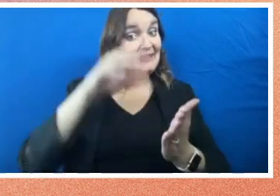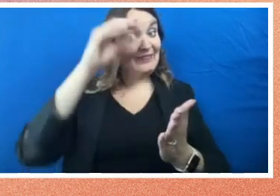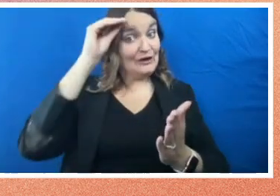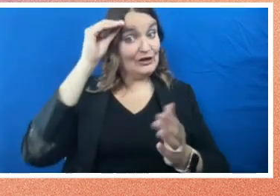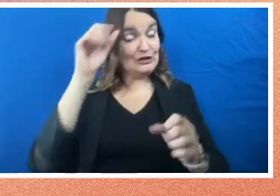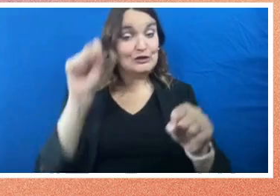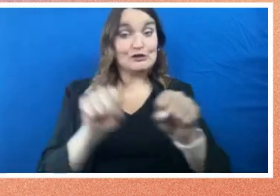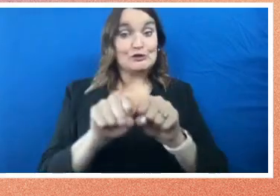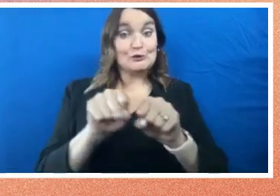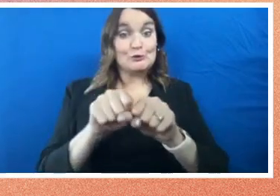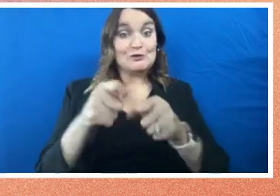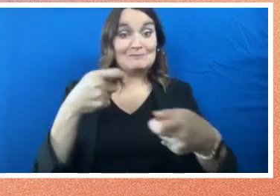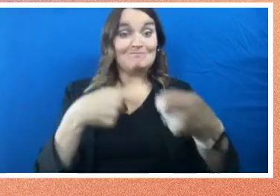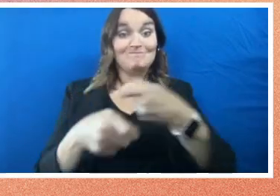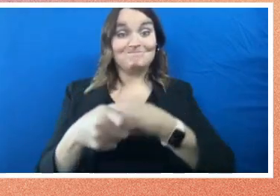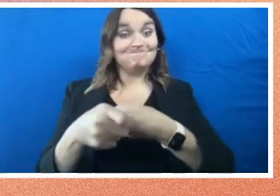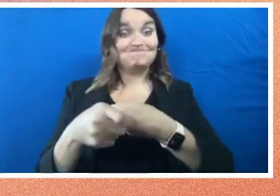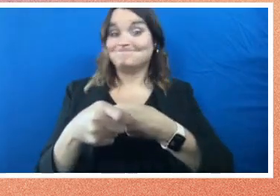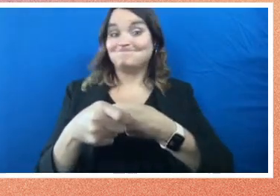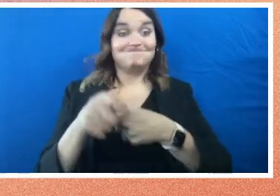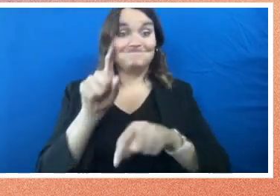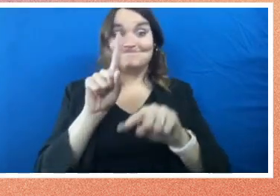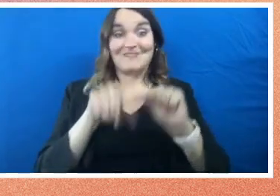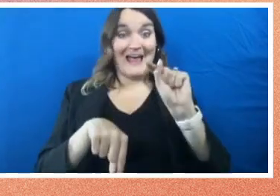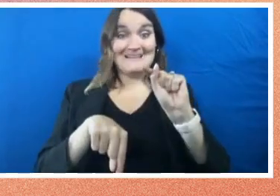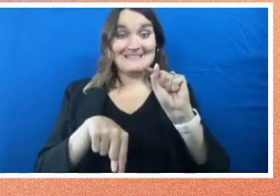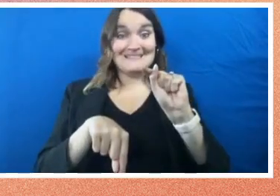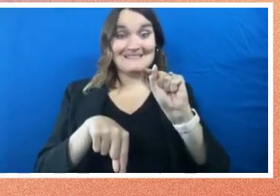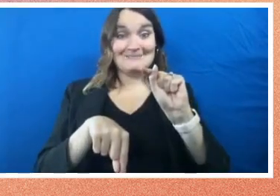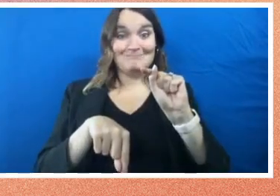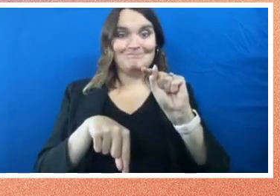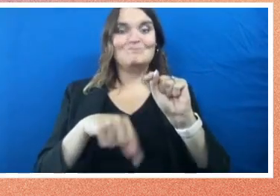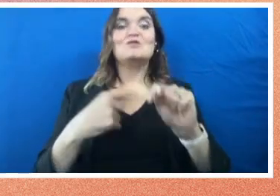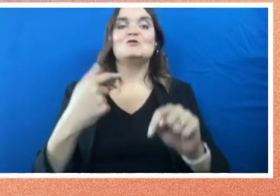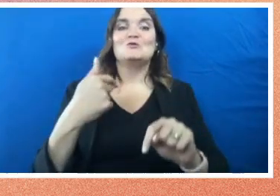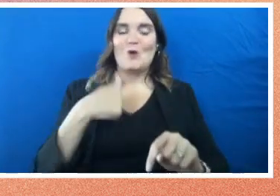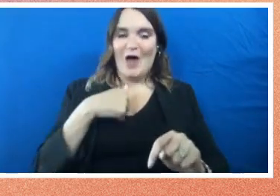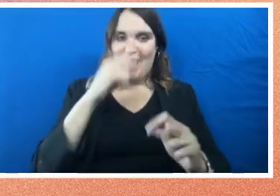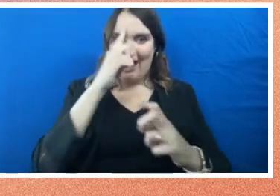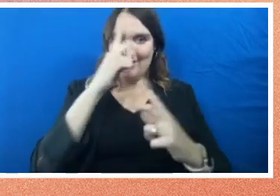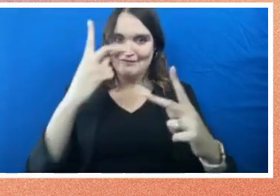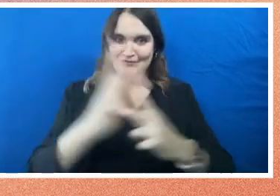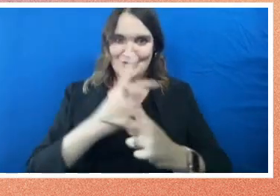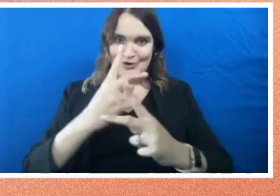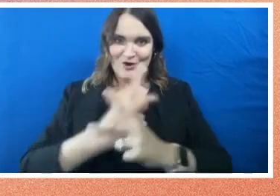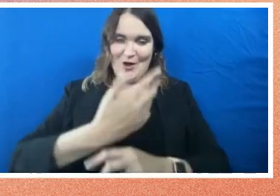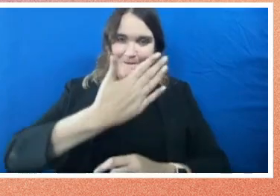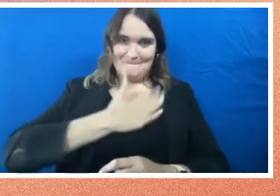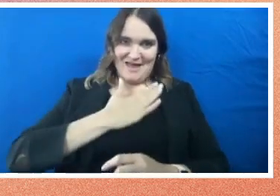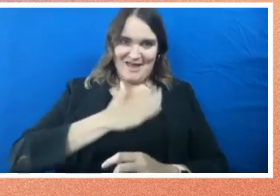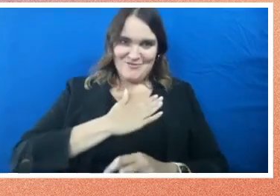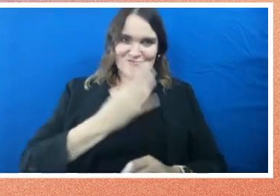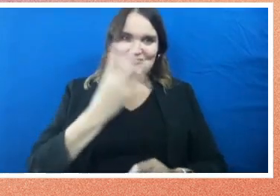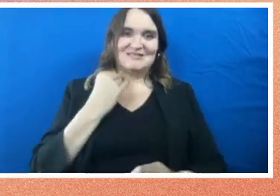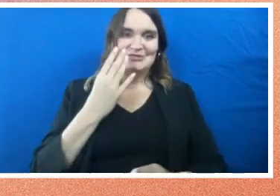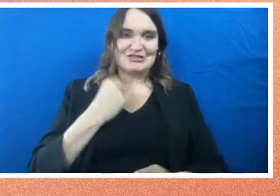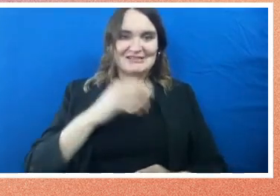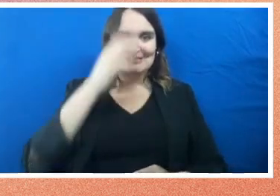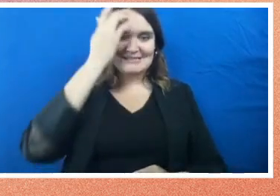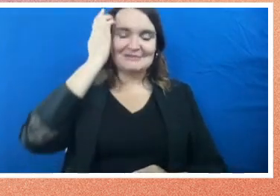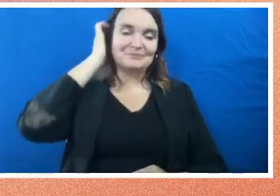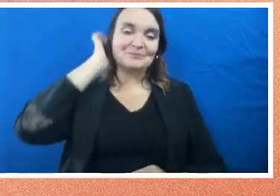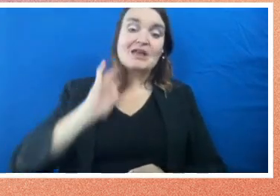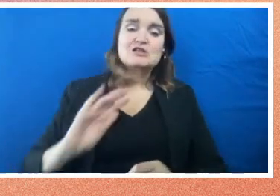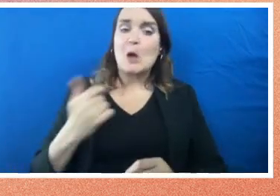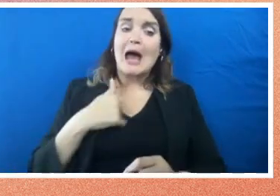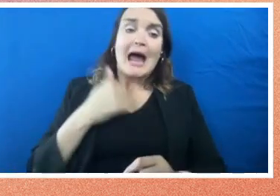filled. So I got my own pair and started out on a journey that, though I didn't know it at the time,